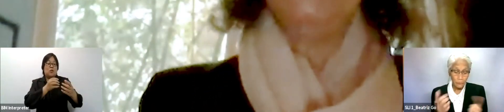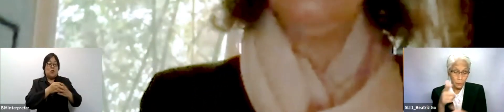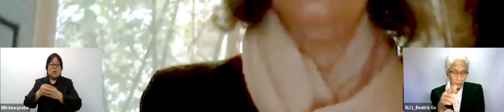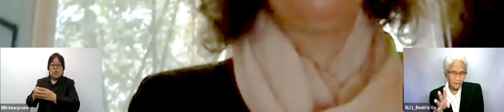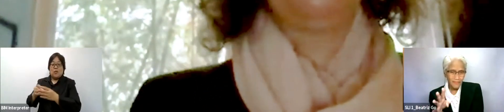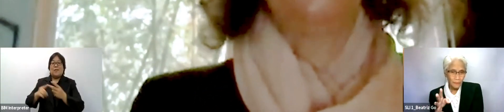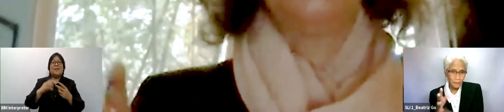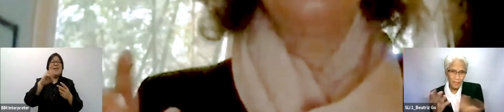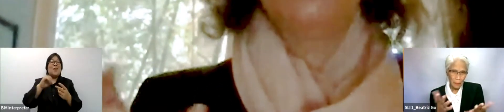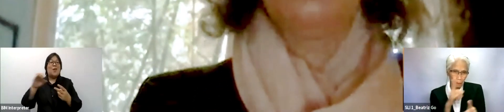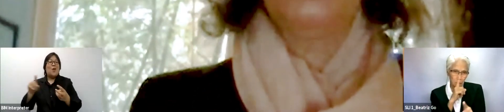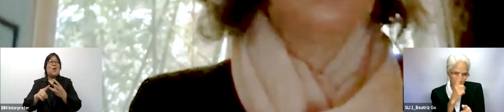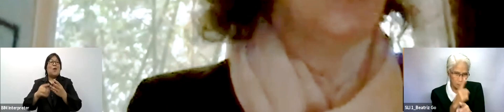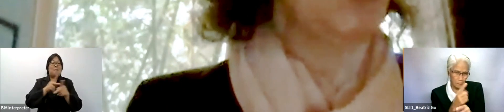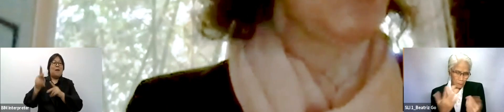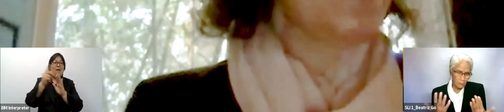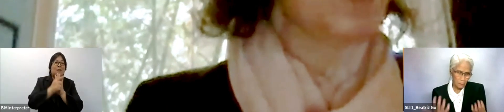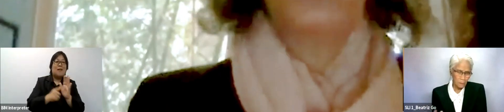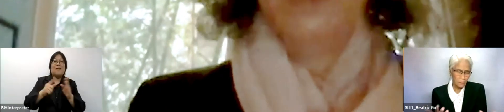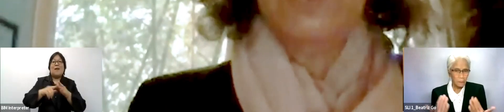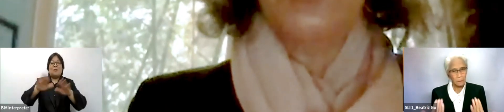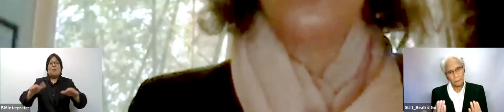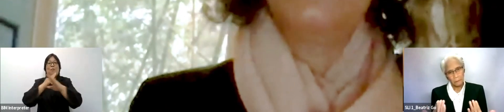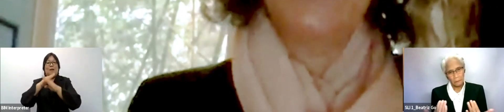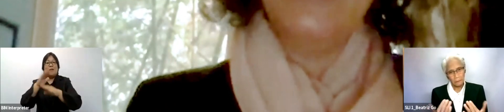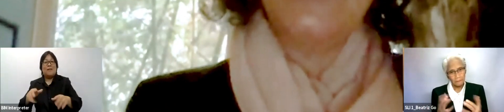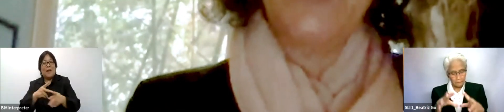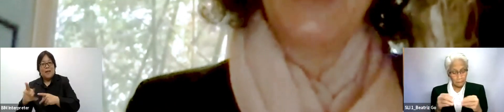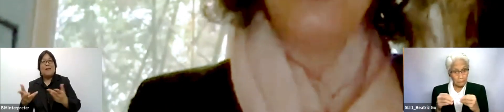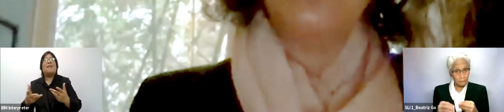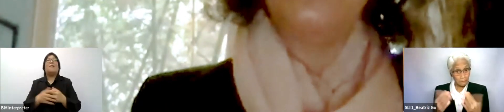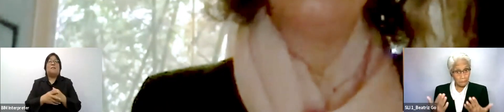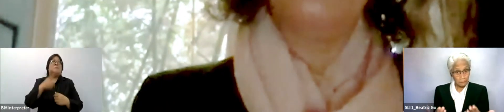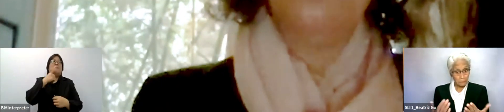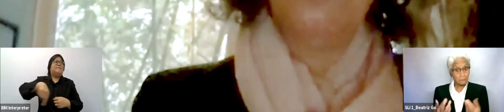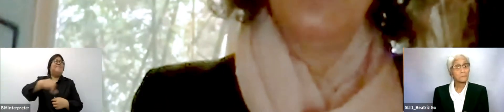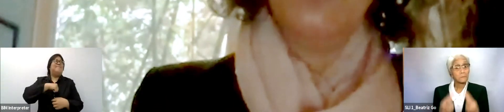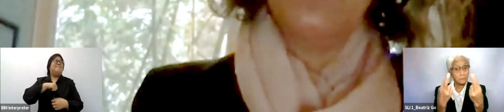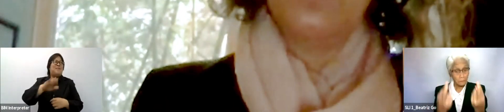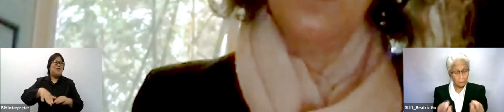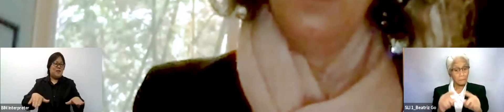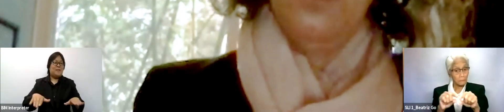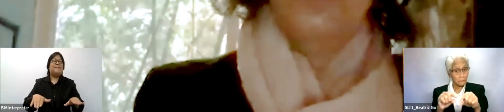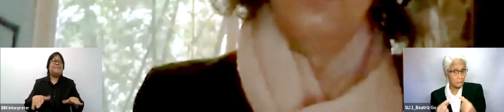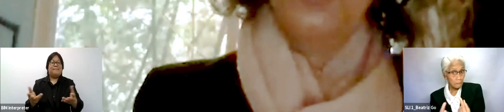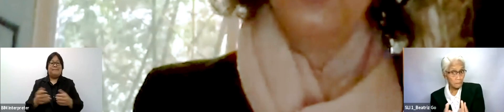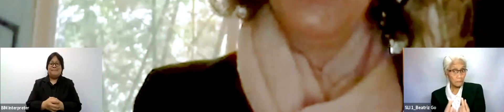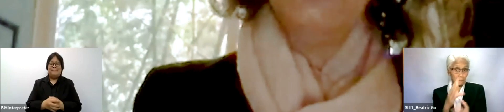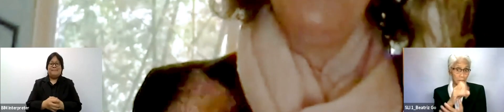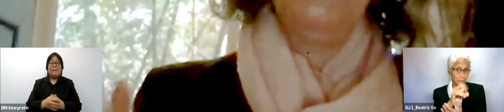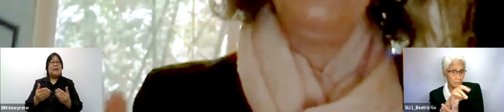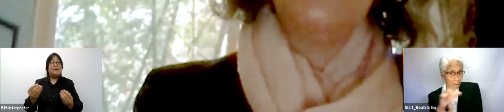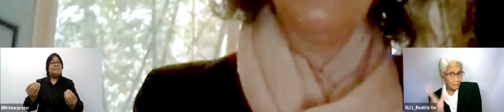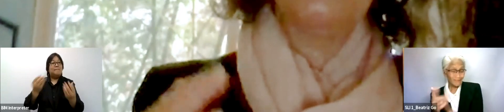one being this minimum criminal age. It's increased to 10 years of age, and then there is a